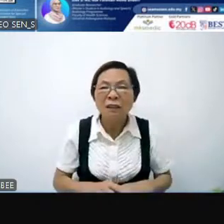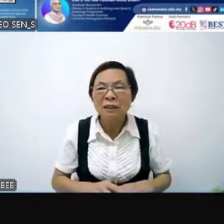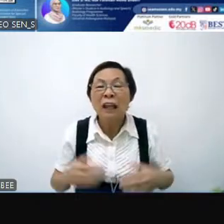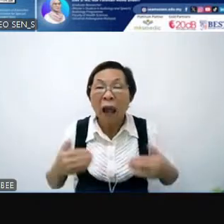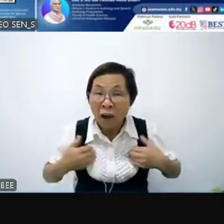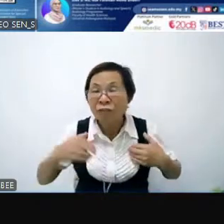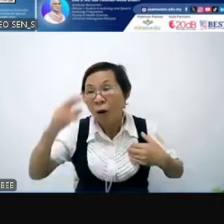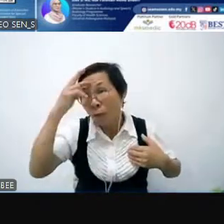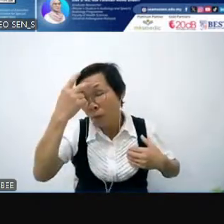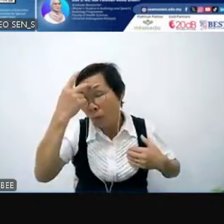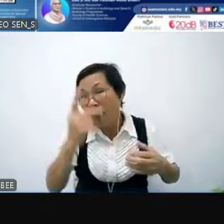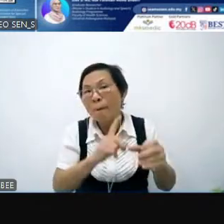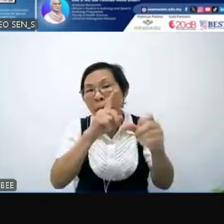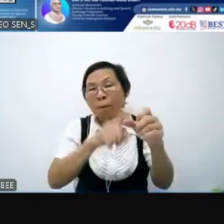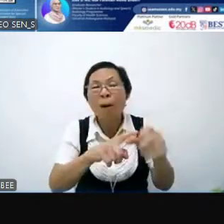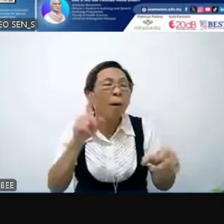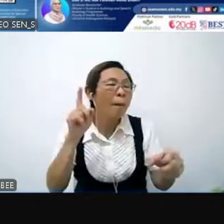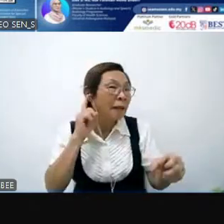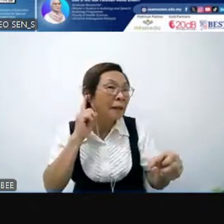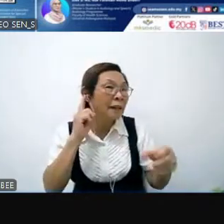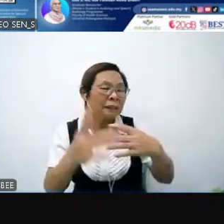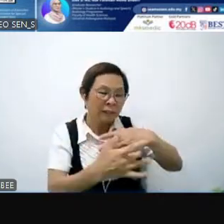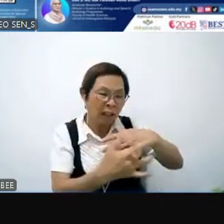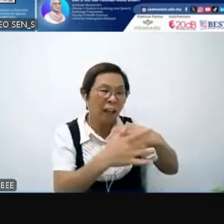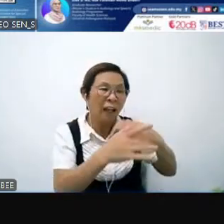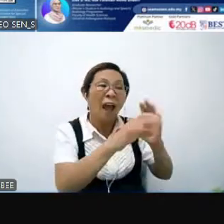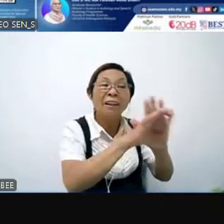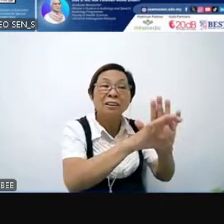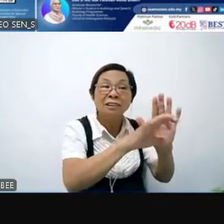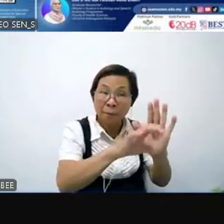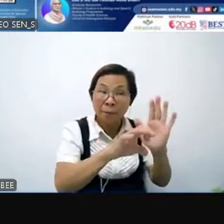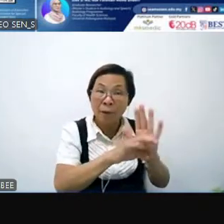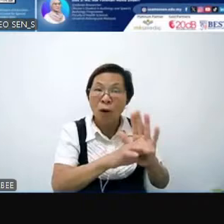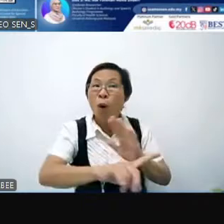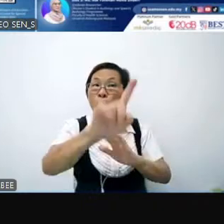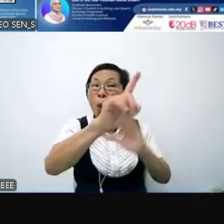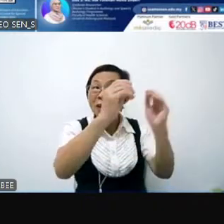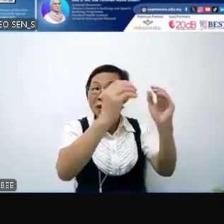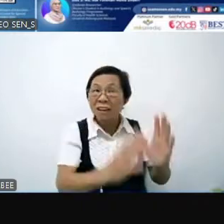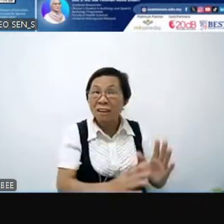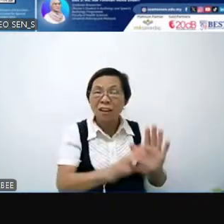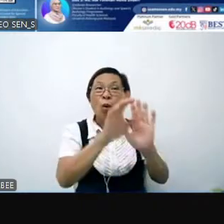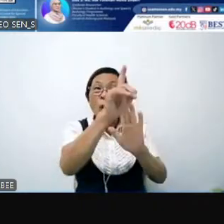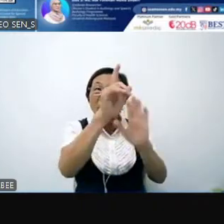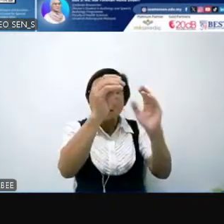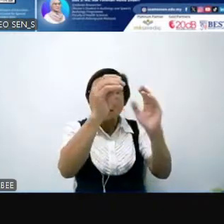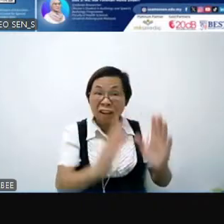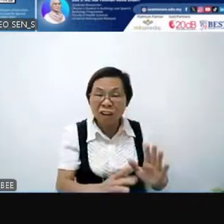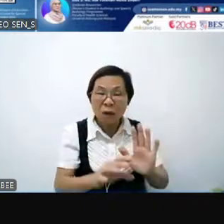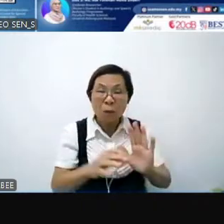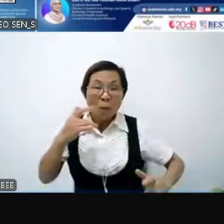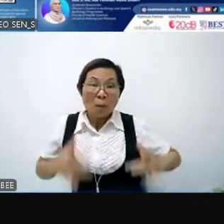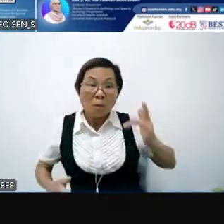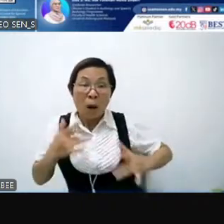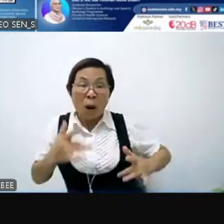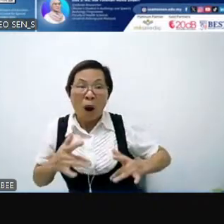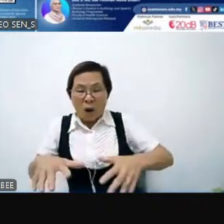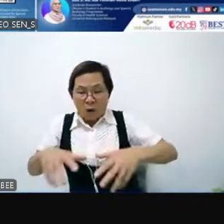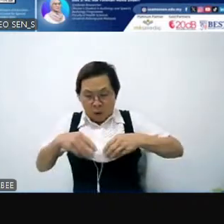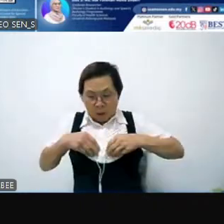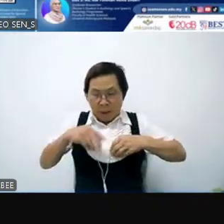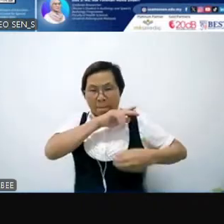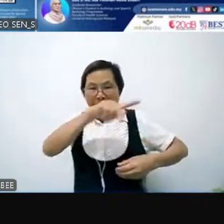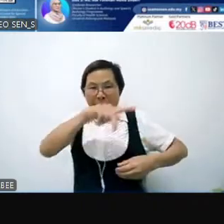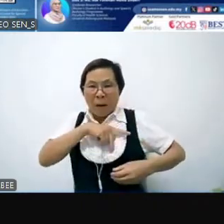misconceptions about hearing technology. For example, one teacher was excited when her school received a personal